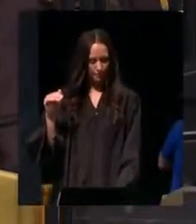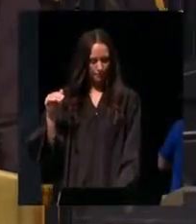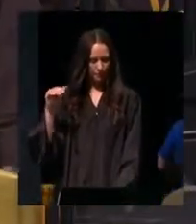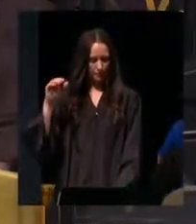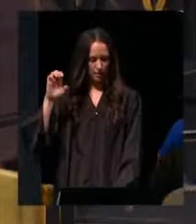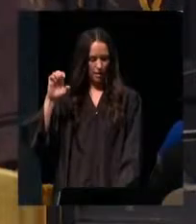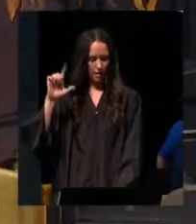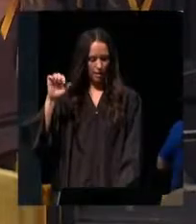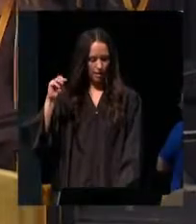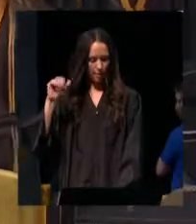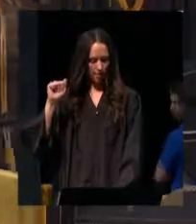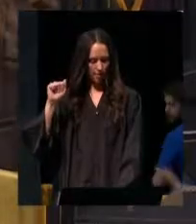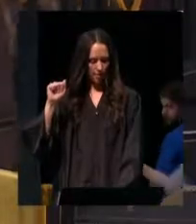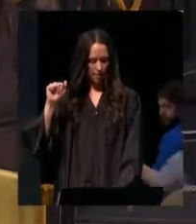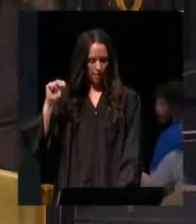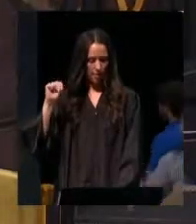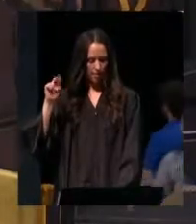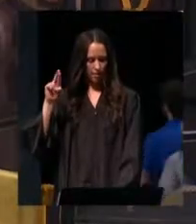Elma Nurkic.